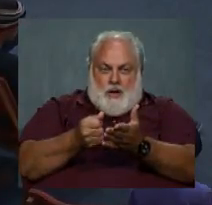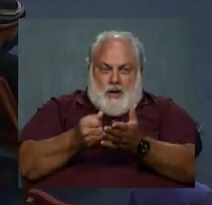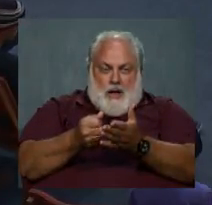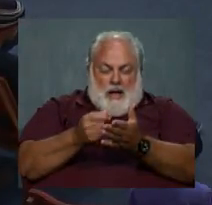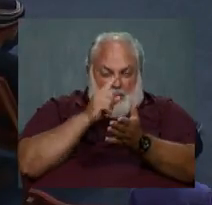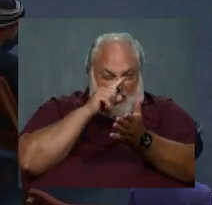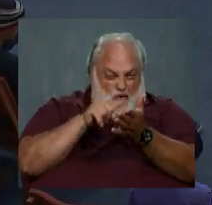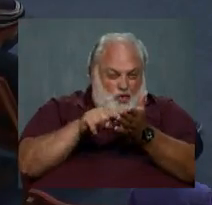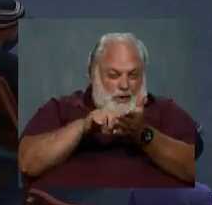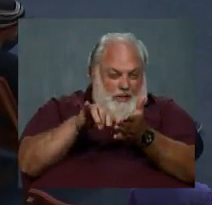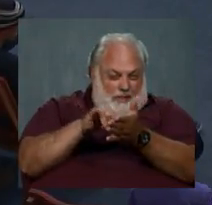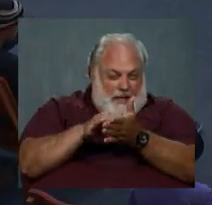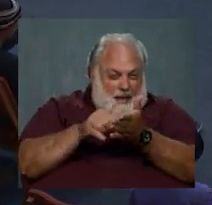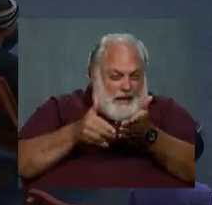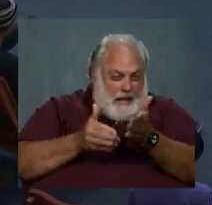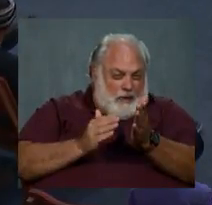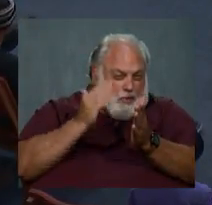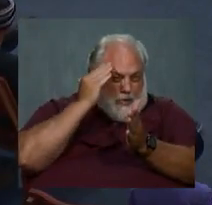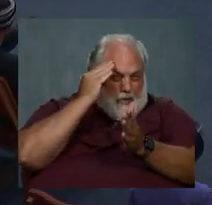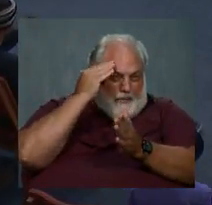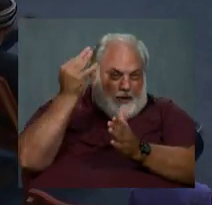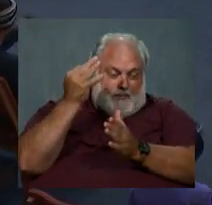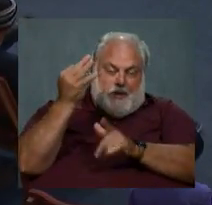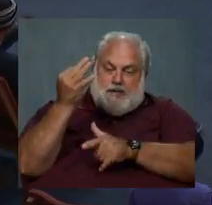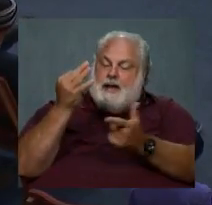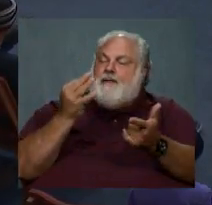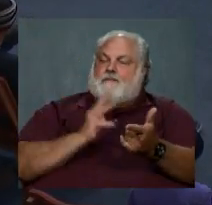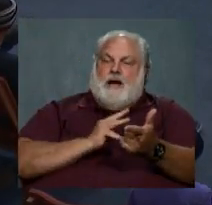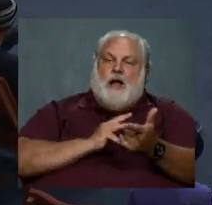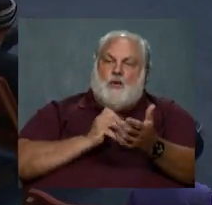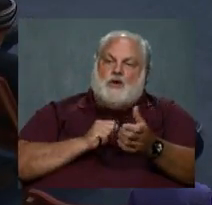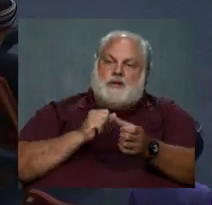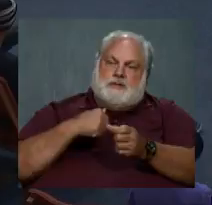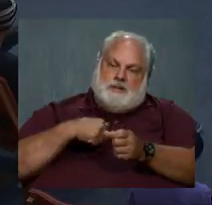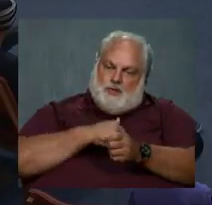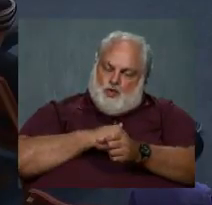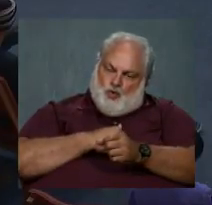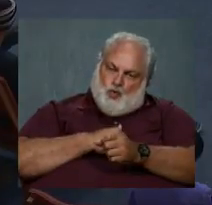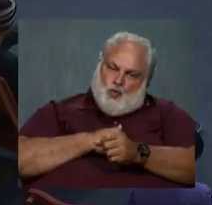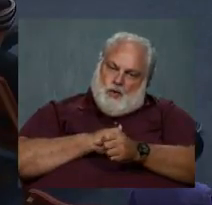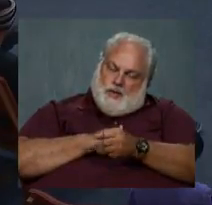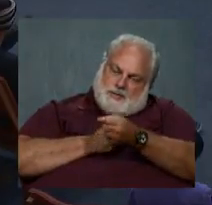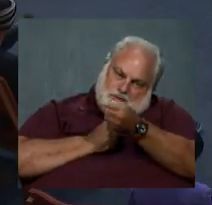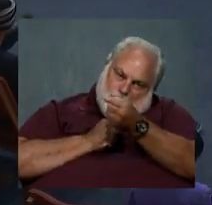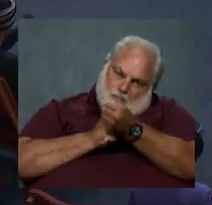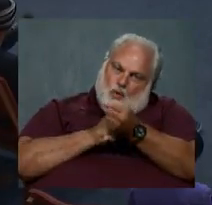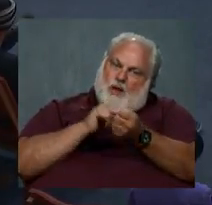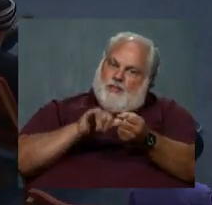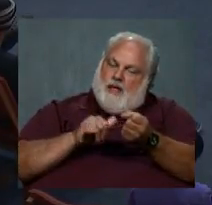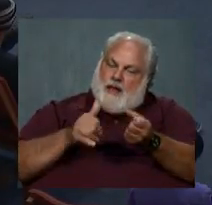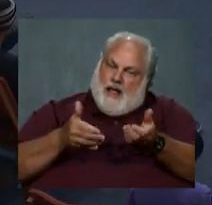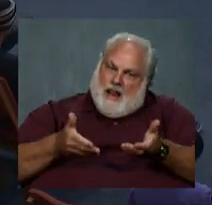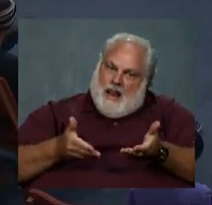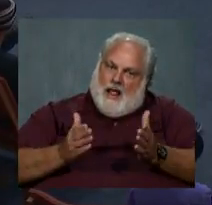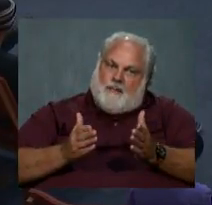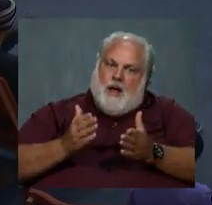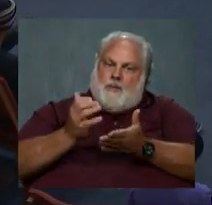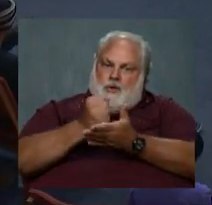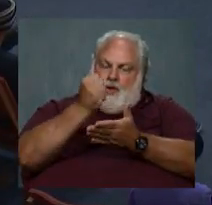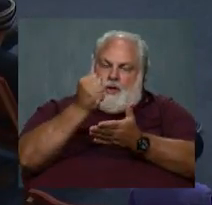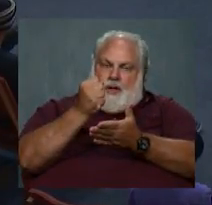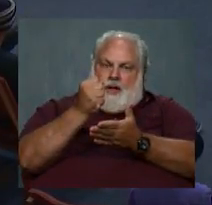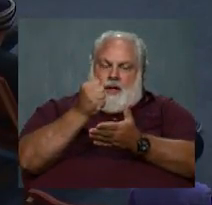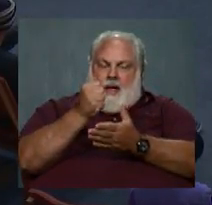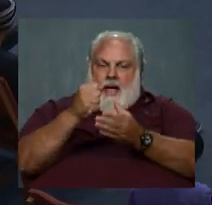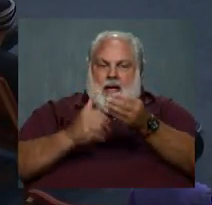to explore that too and let you know Friday. Whatever you need to have done, I just want to be able to codify this and let them have the opportunity. And I would